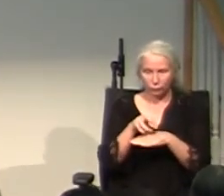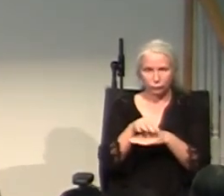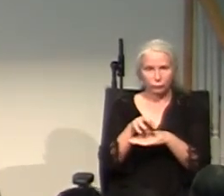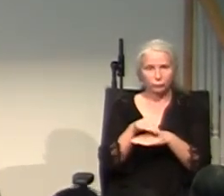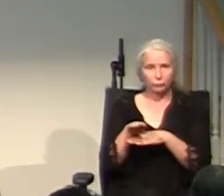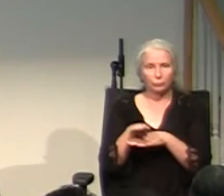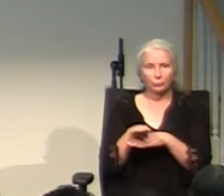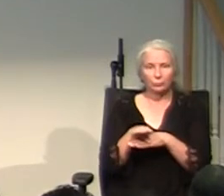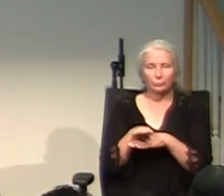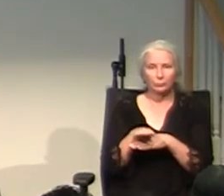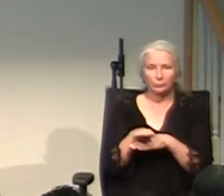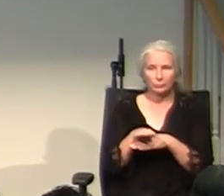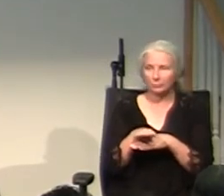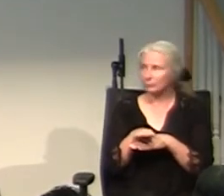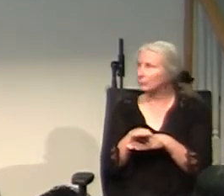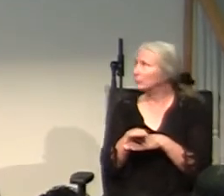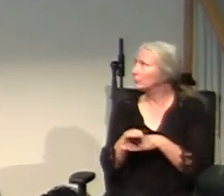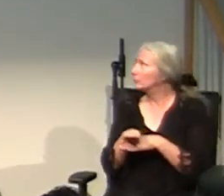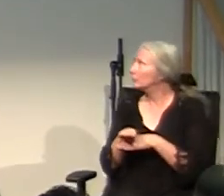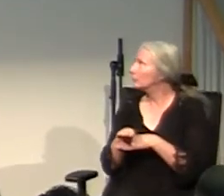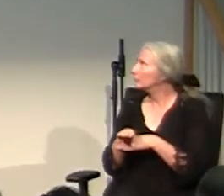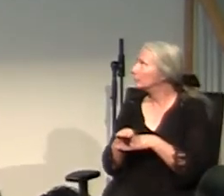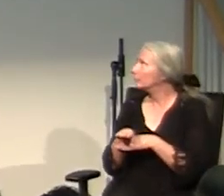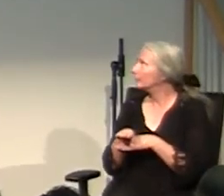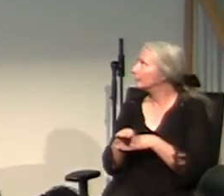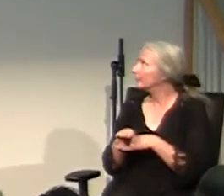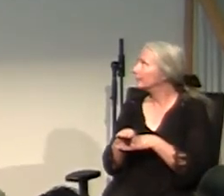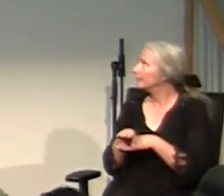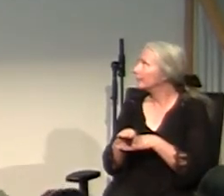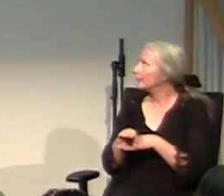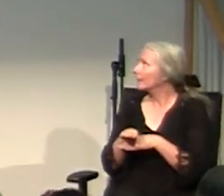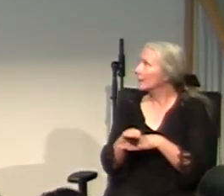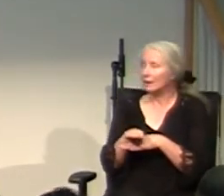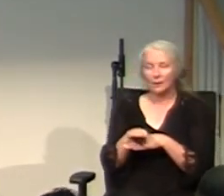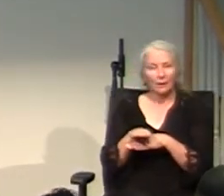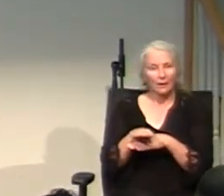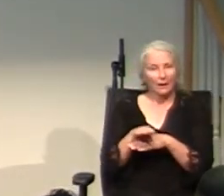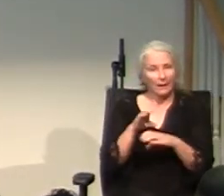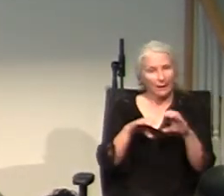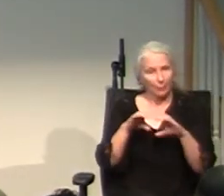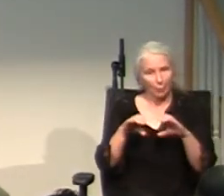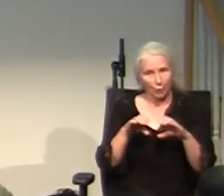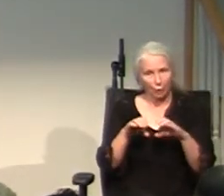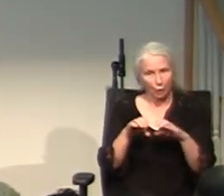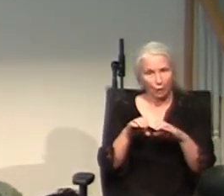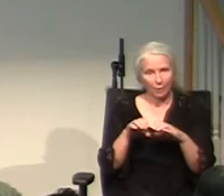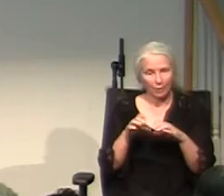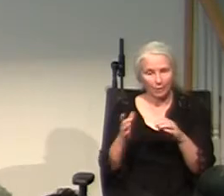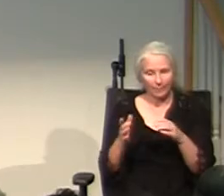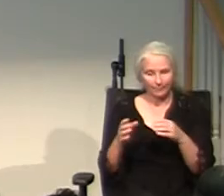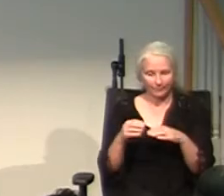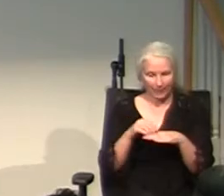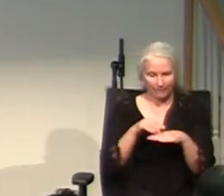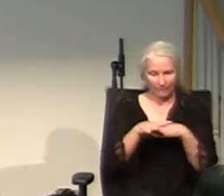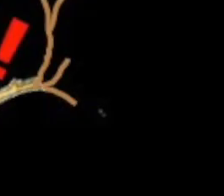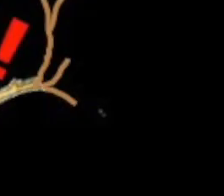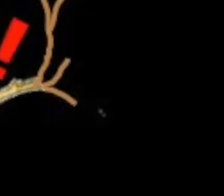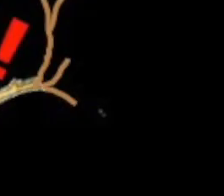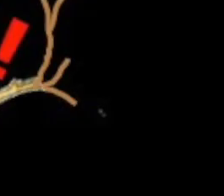a GABA, that says no. And it's like the brakes on a car.